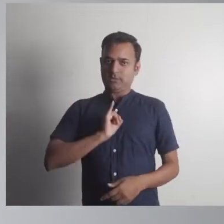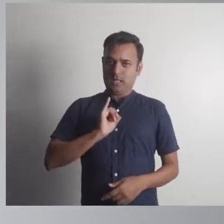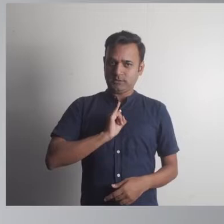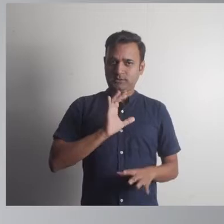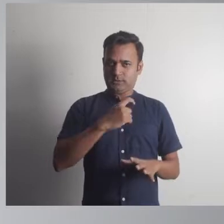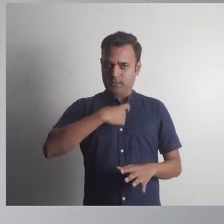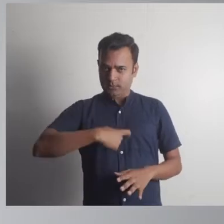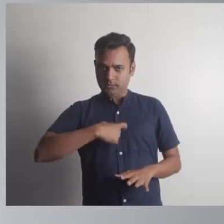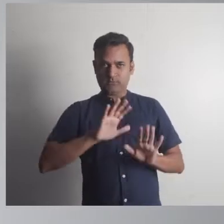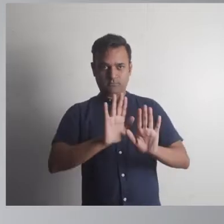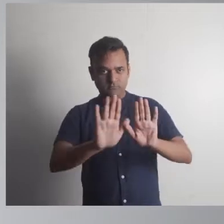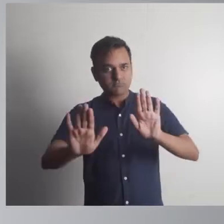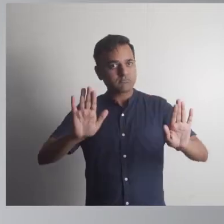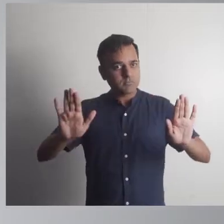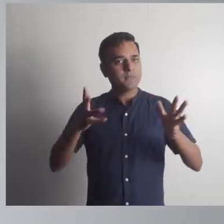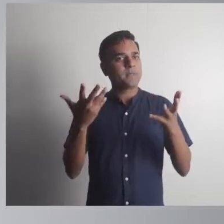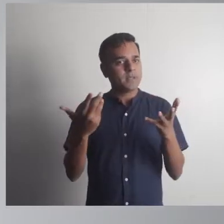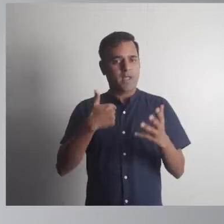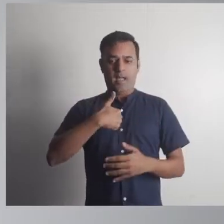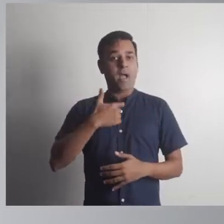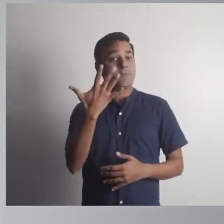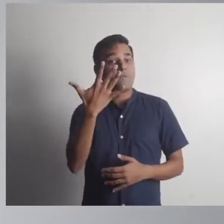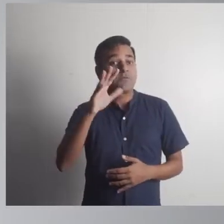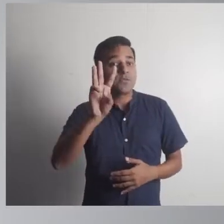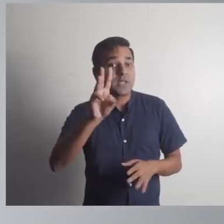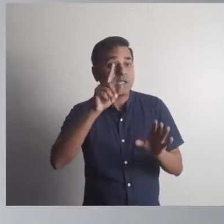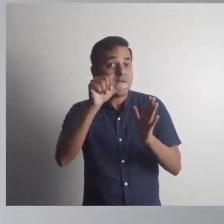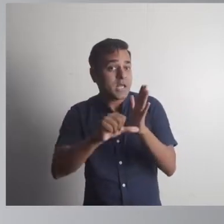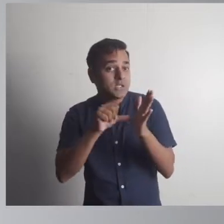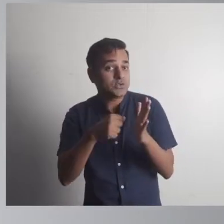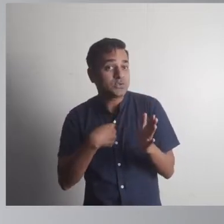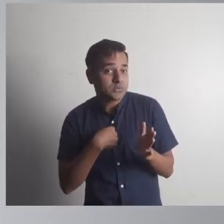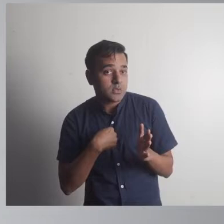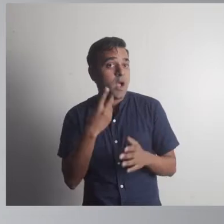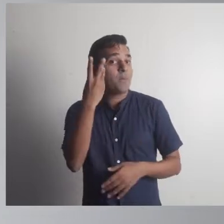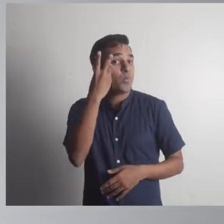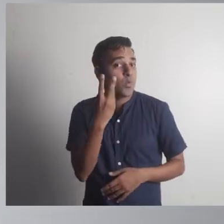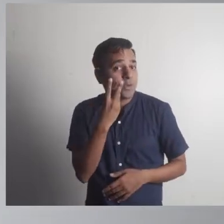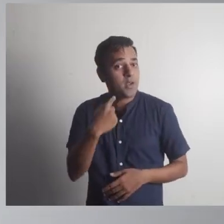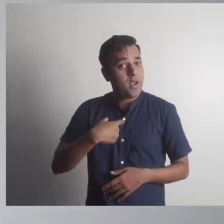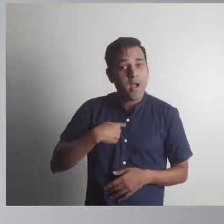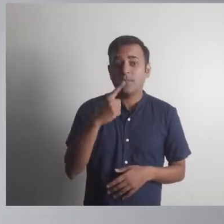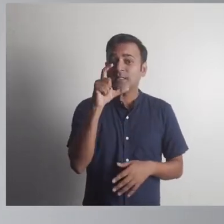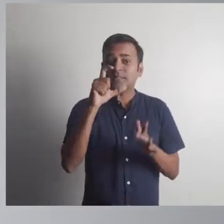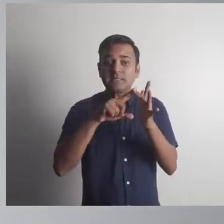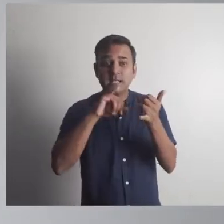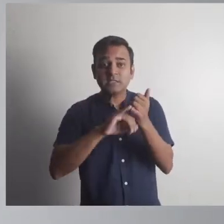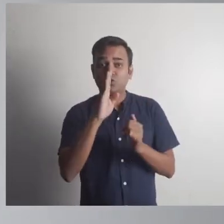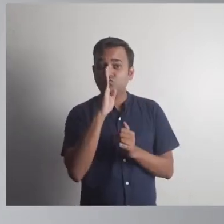I live in Fiji. My mother is Australian. My father's passed on, but he's from Dravwalu in